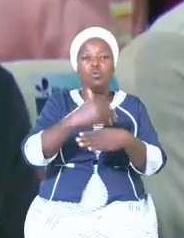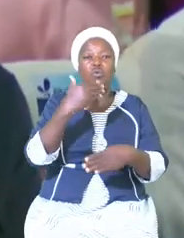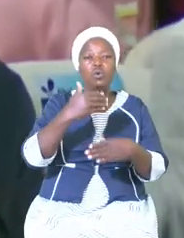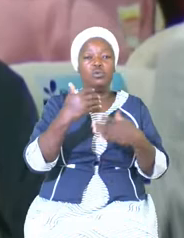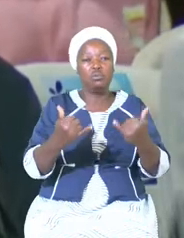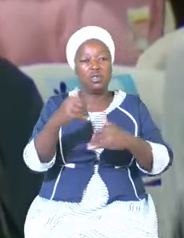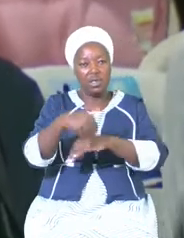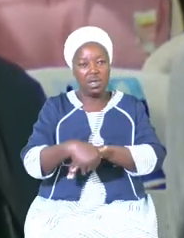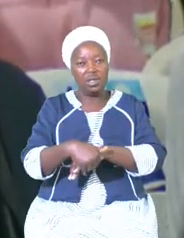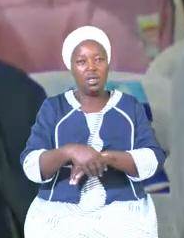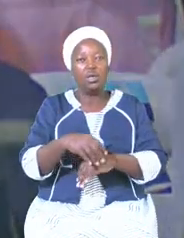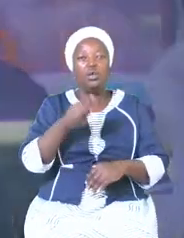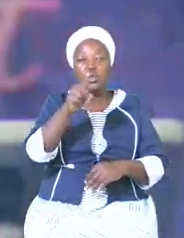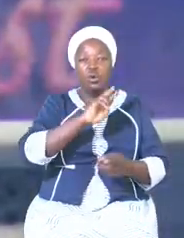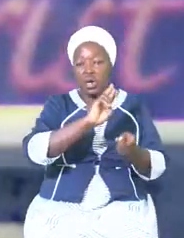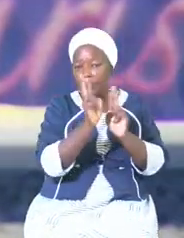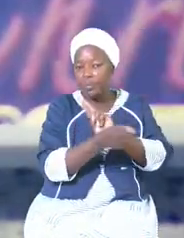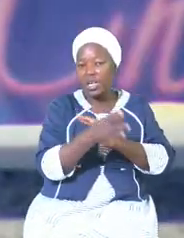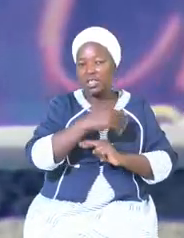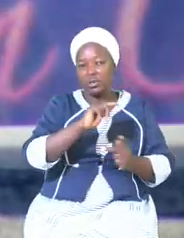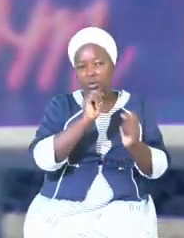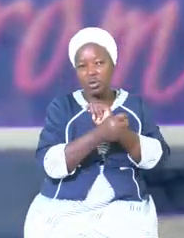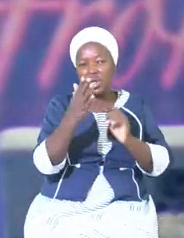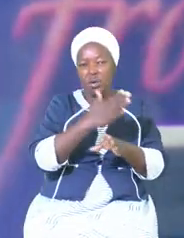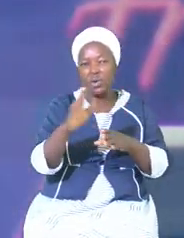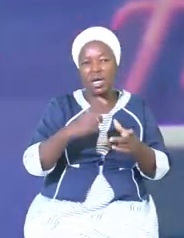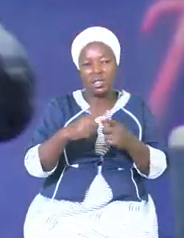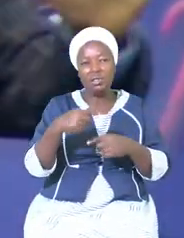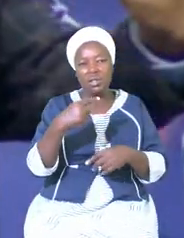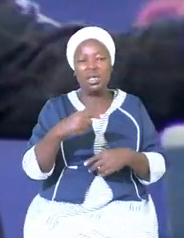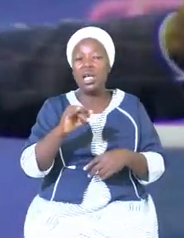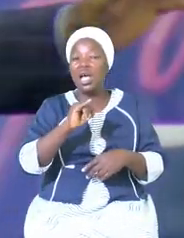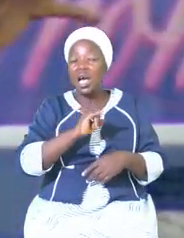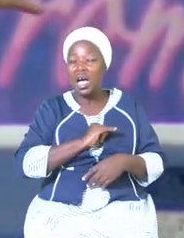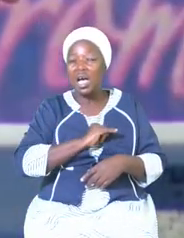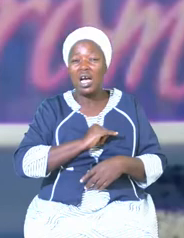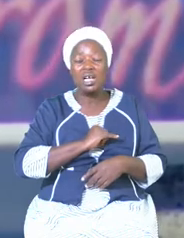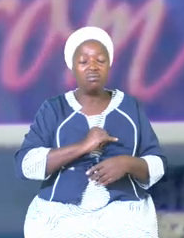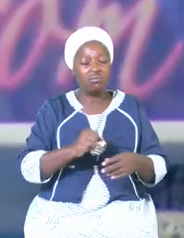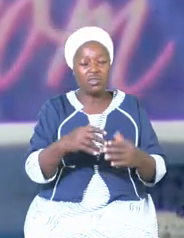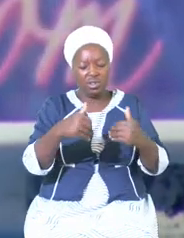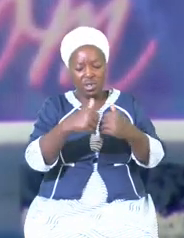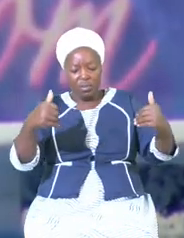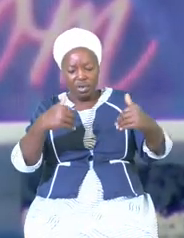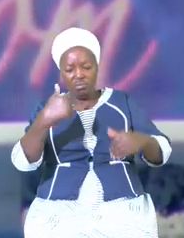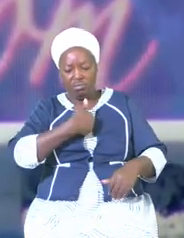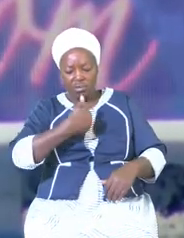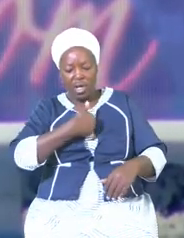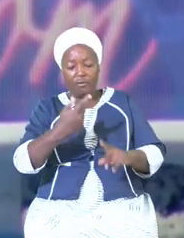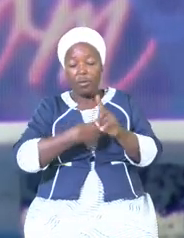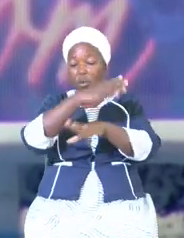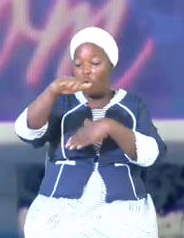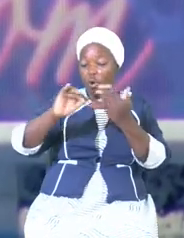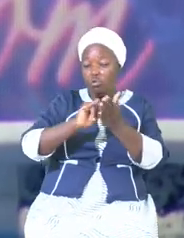You repent and turn away, and you say, I disown all those blocks, all the